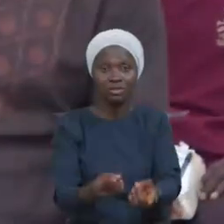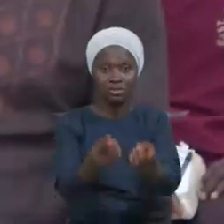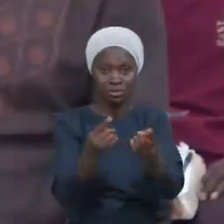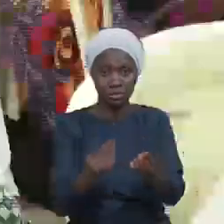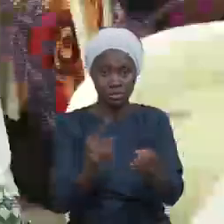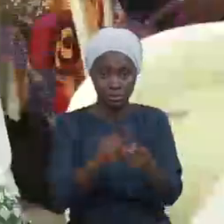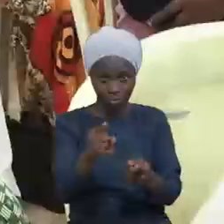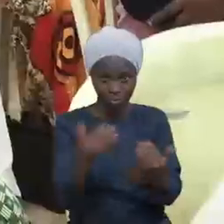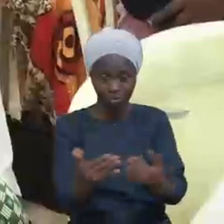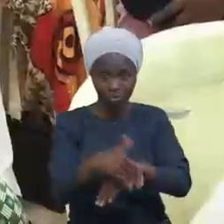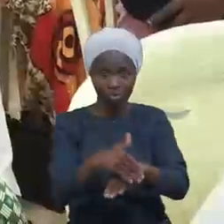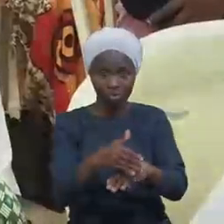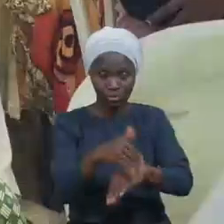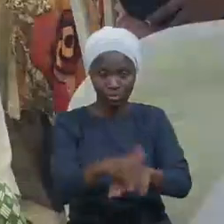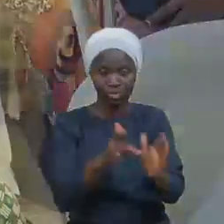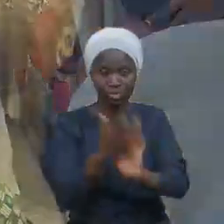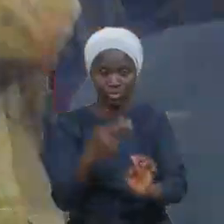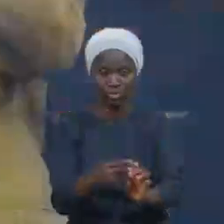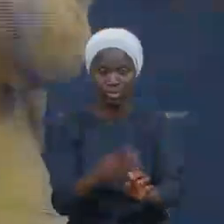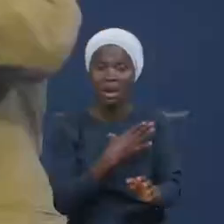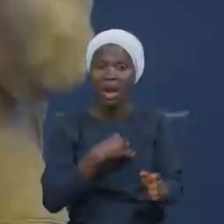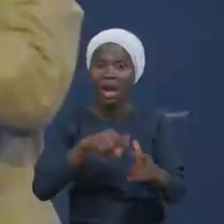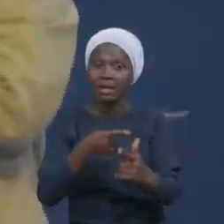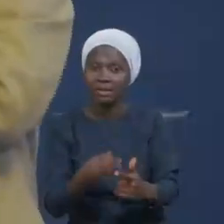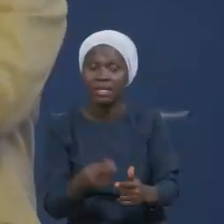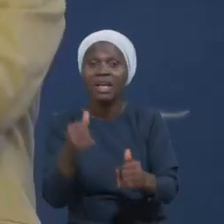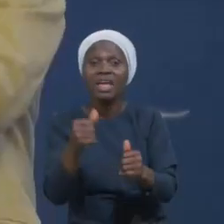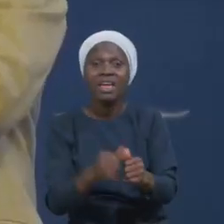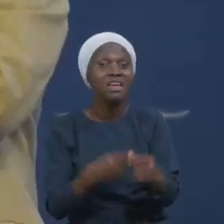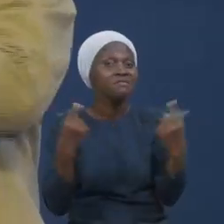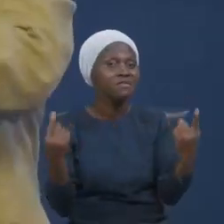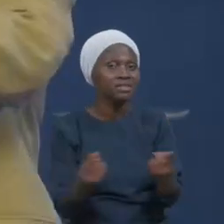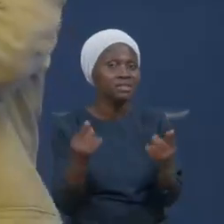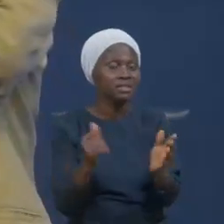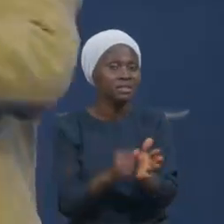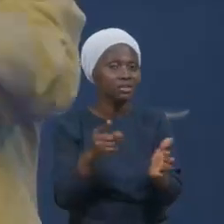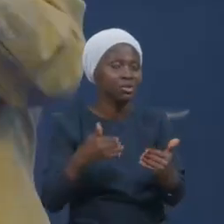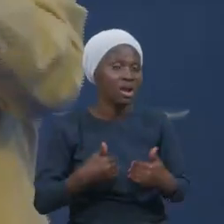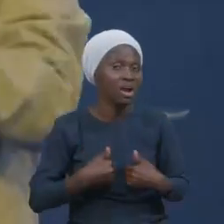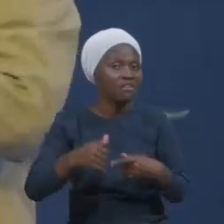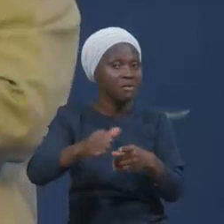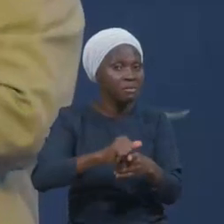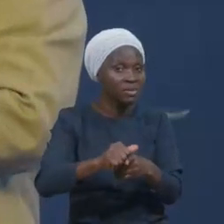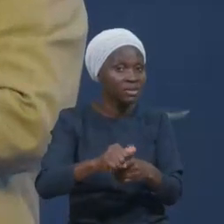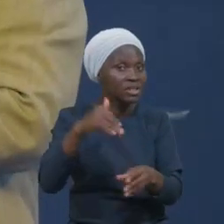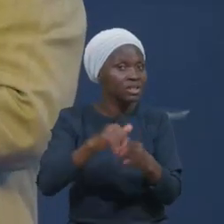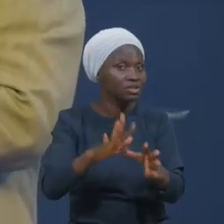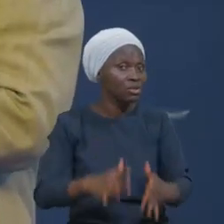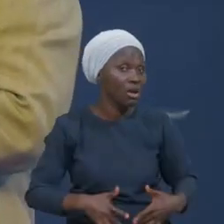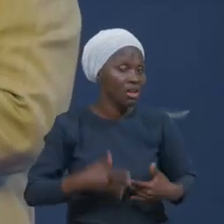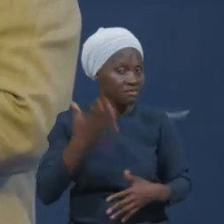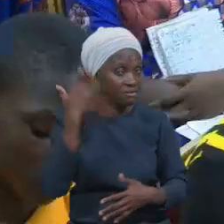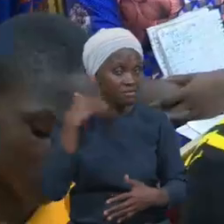you today. And then every sin you ever committed in your life, God will